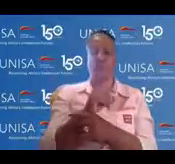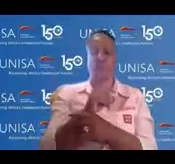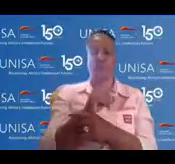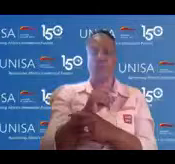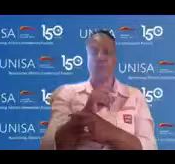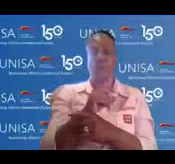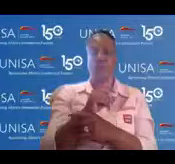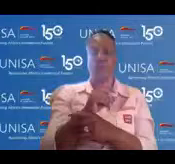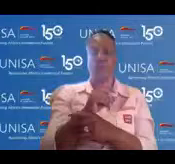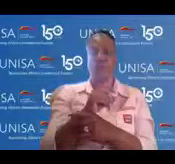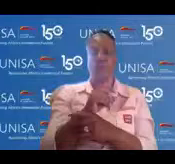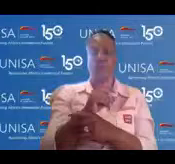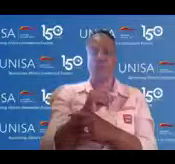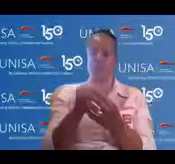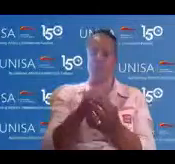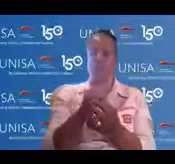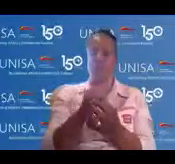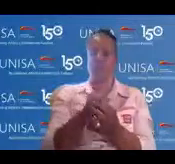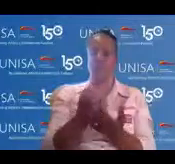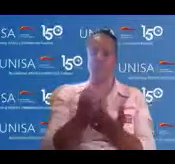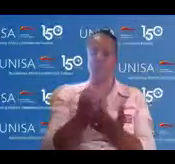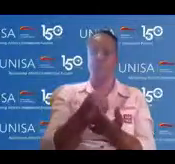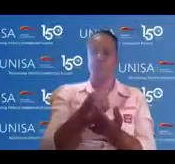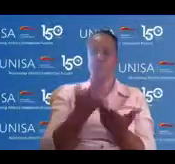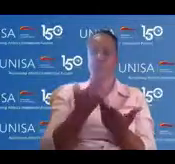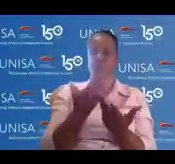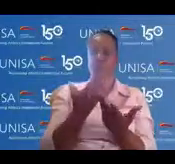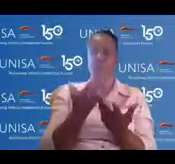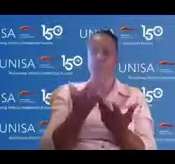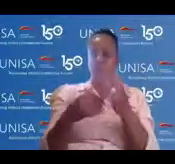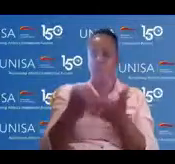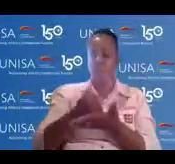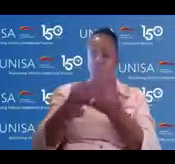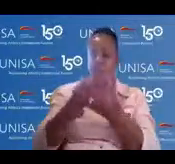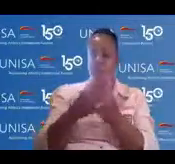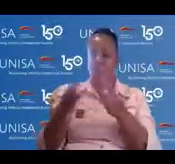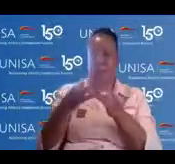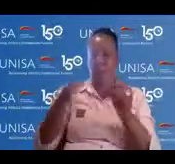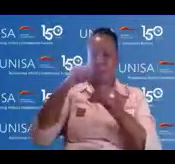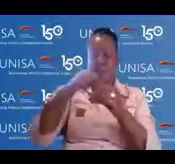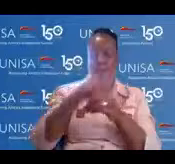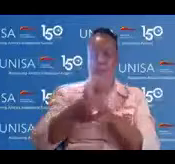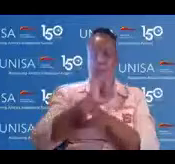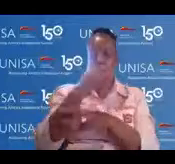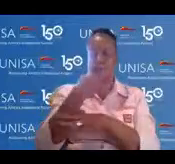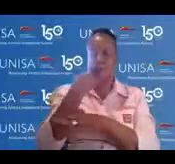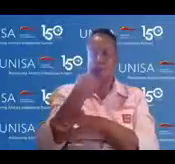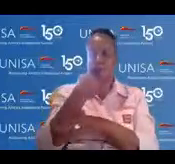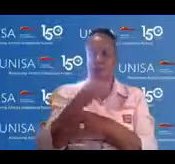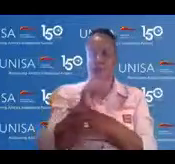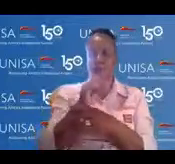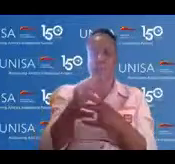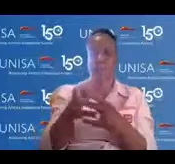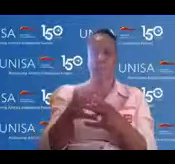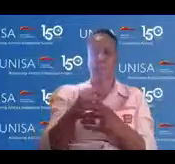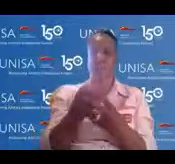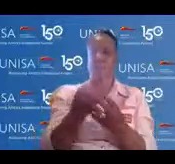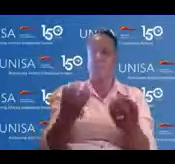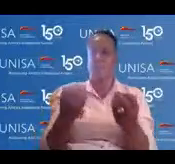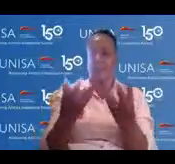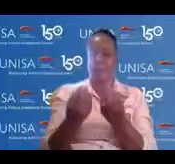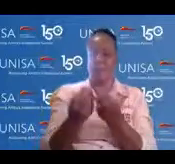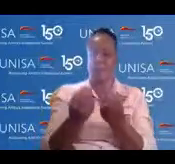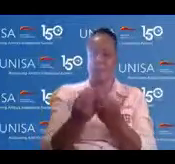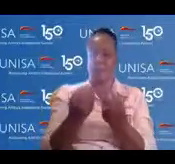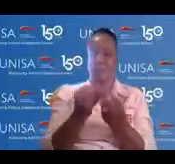have on your phone that has built-in Word and scanning options and things like that. So it's a really, really interactive